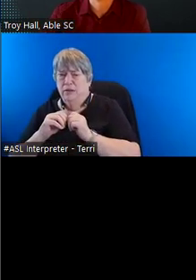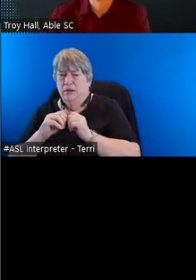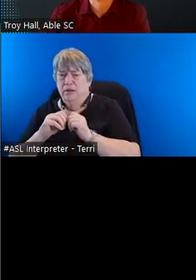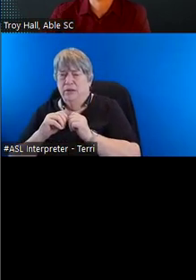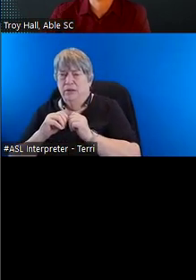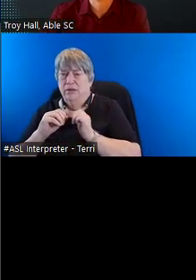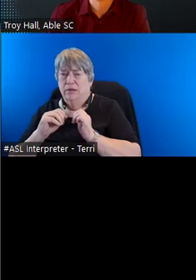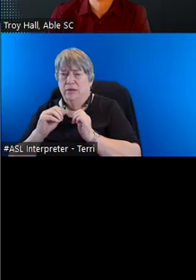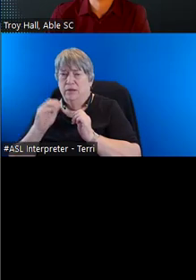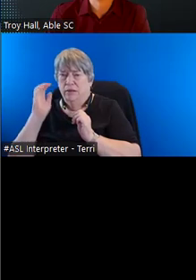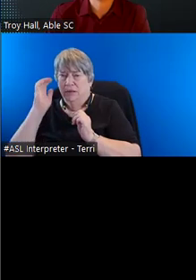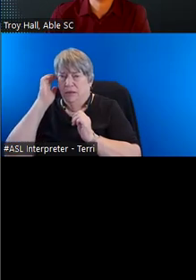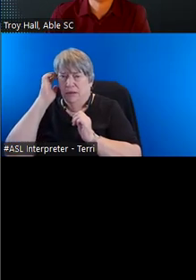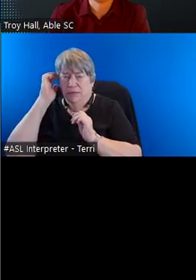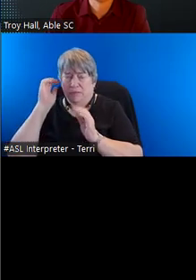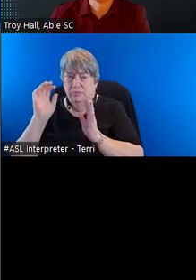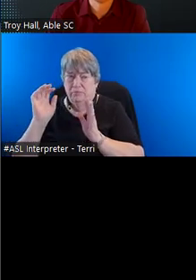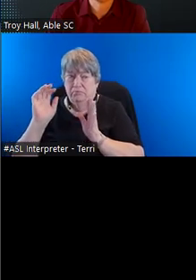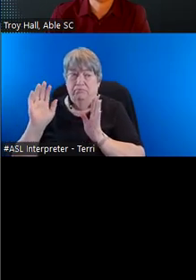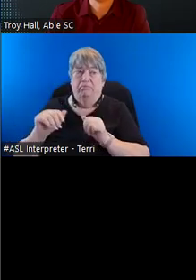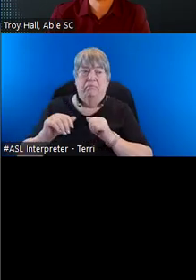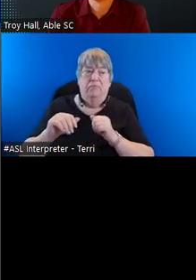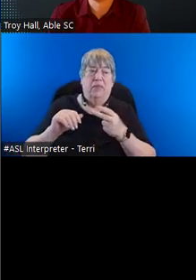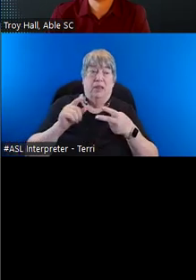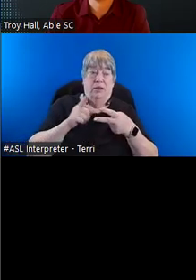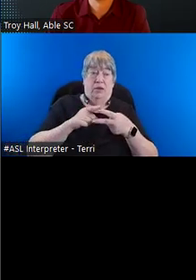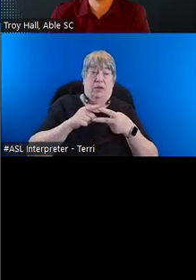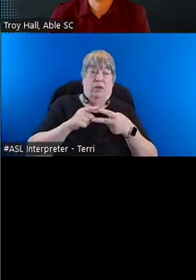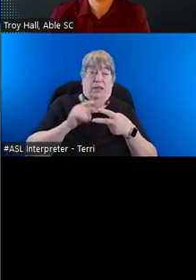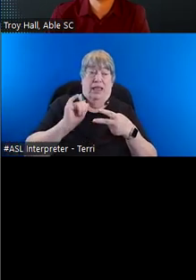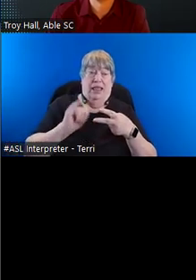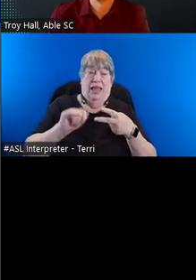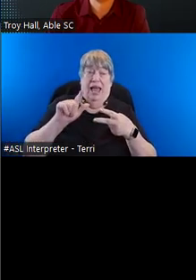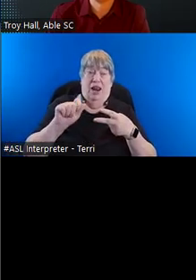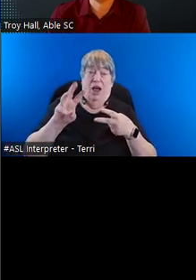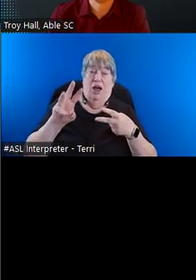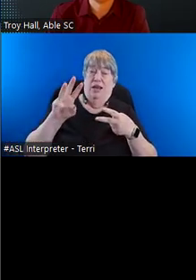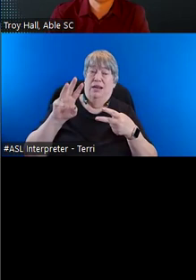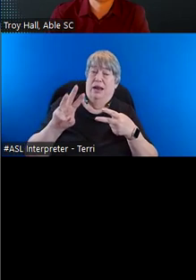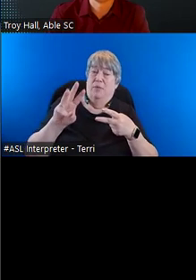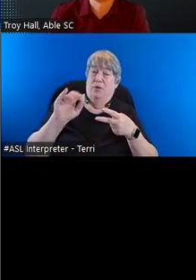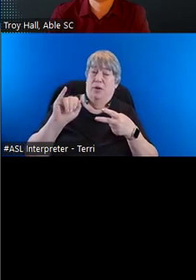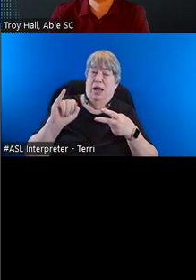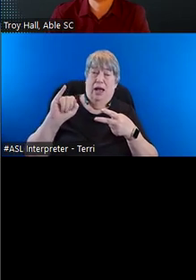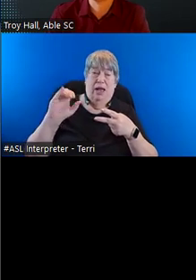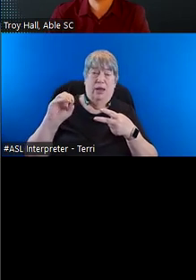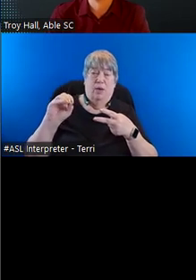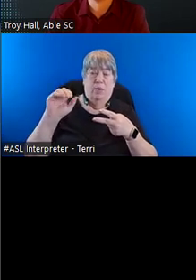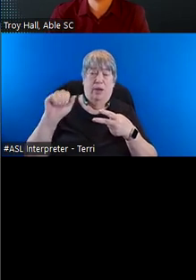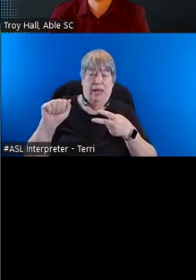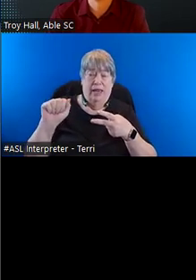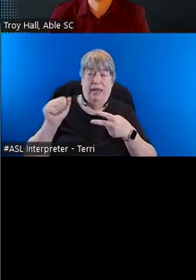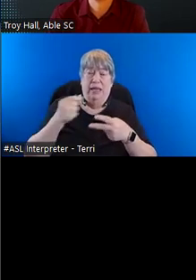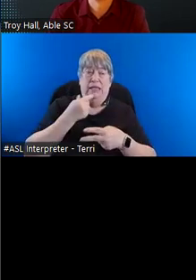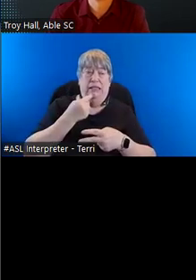you. Among many other things that that law says, that VR agencies, which is one of the partners we're going to talk about,